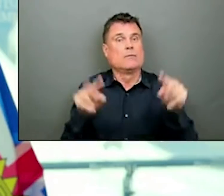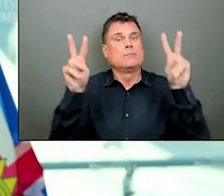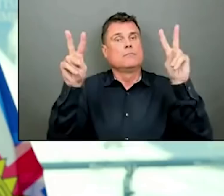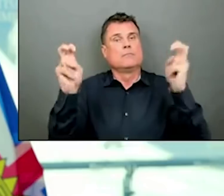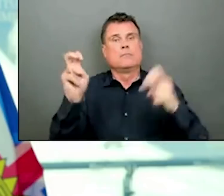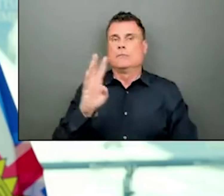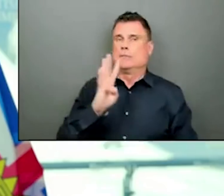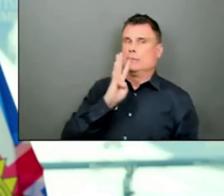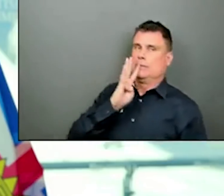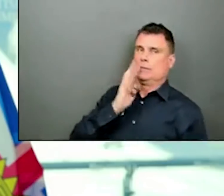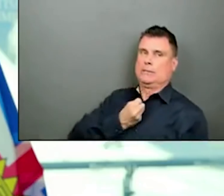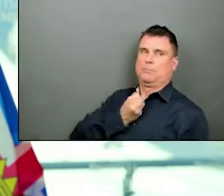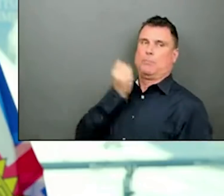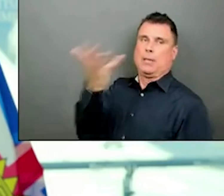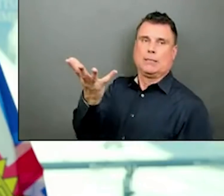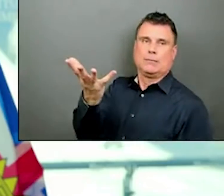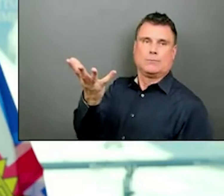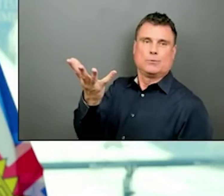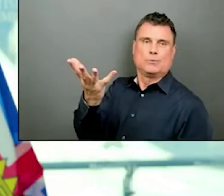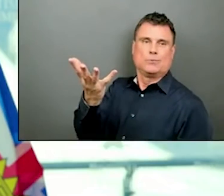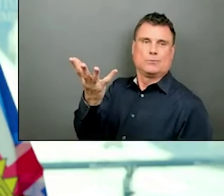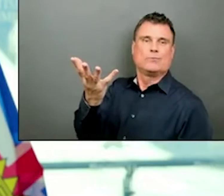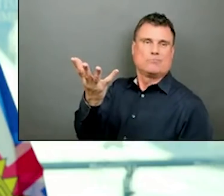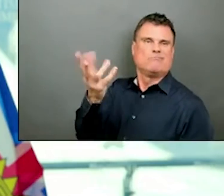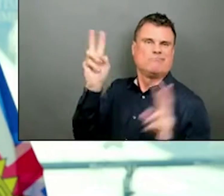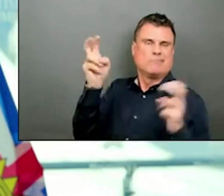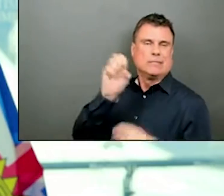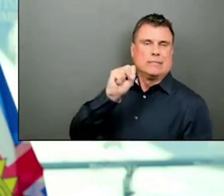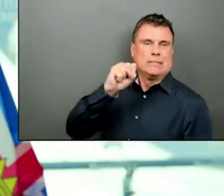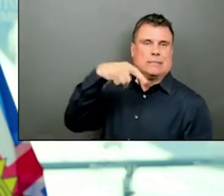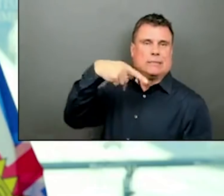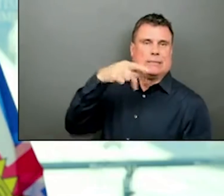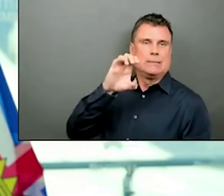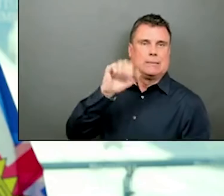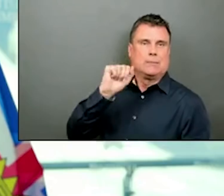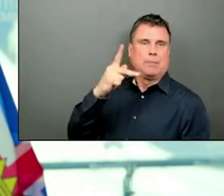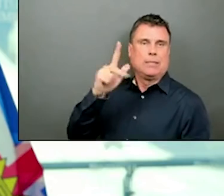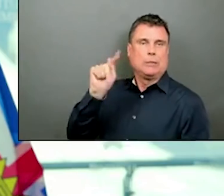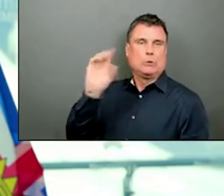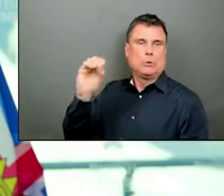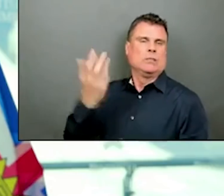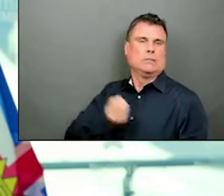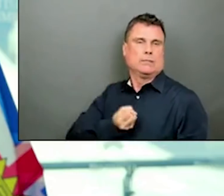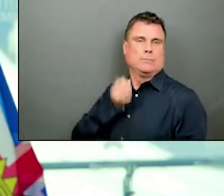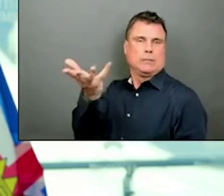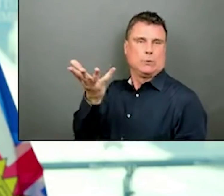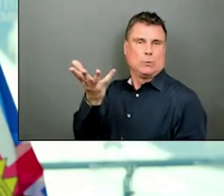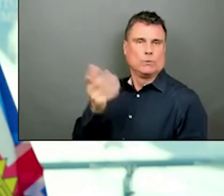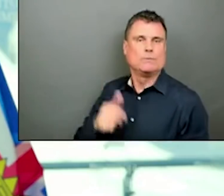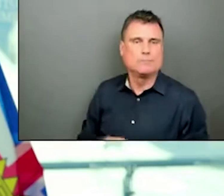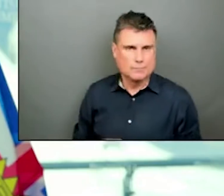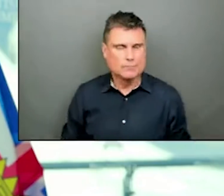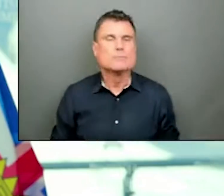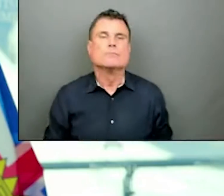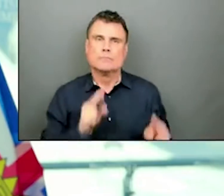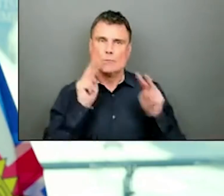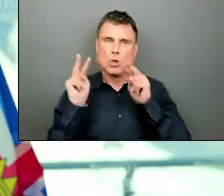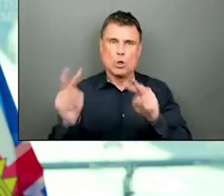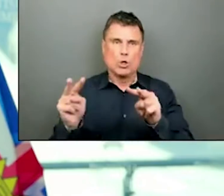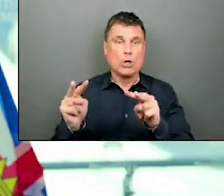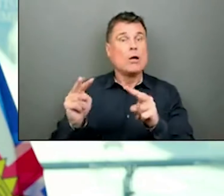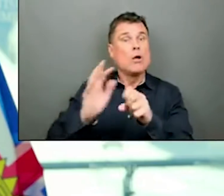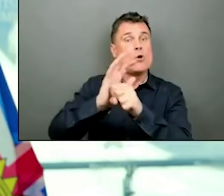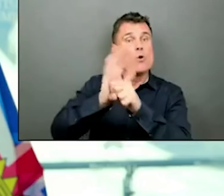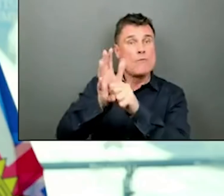It's available on the BC CDC website, again, bccdc.ca, COVID-19 survey. And I